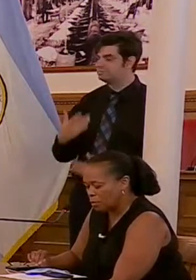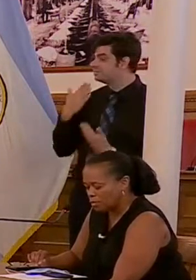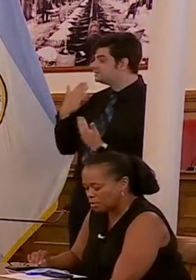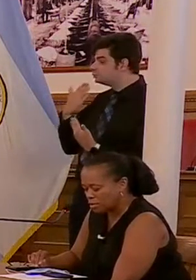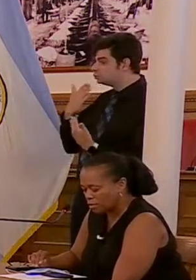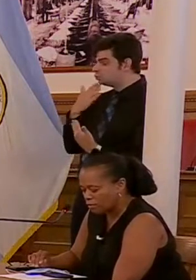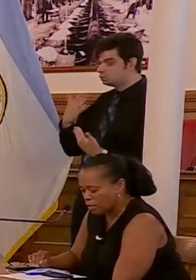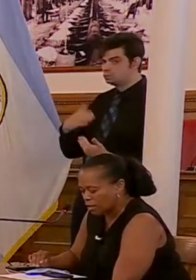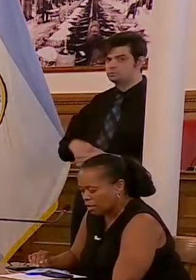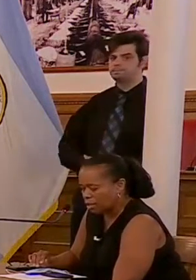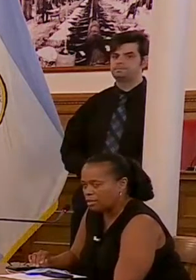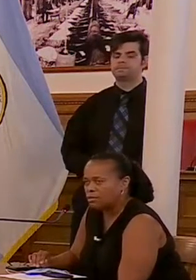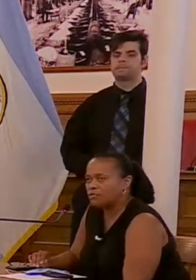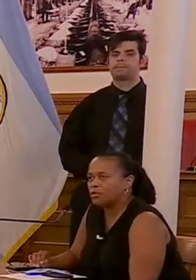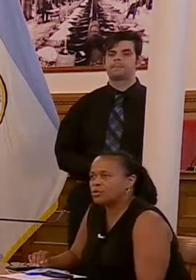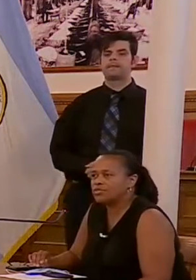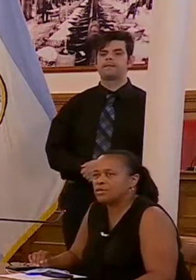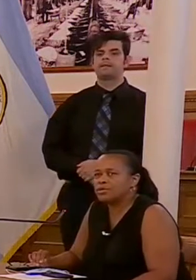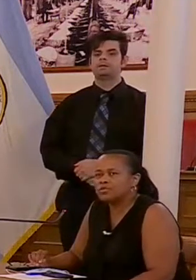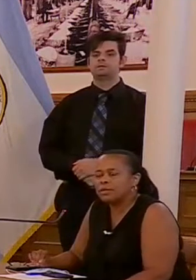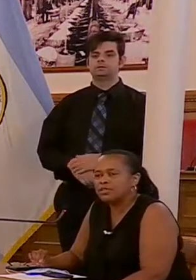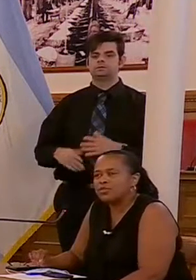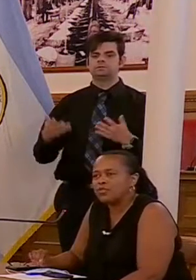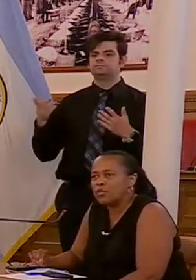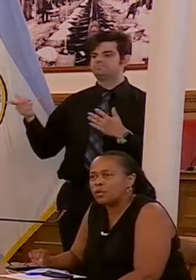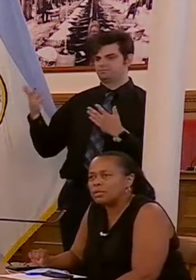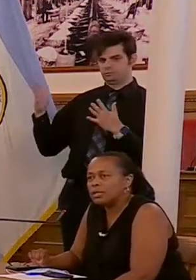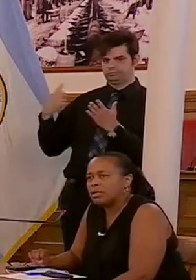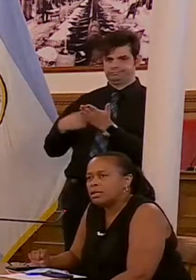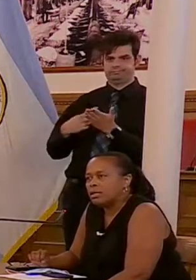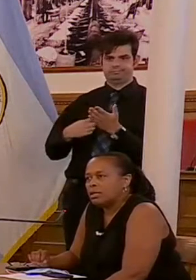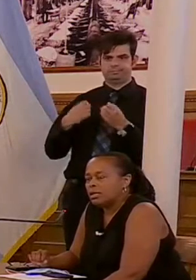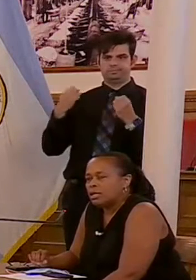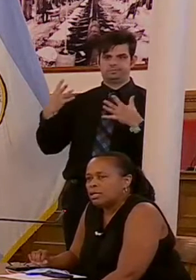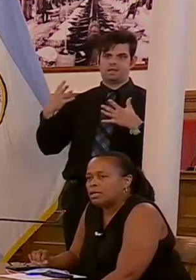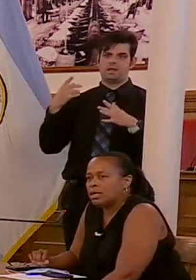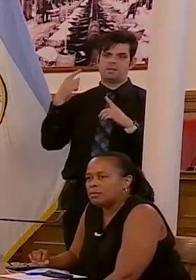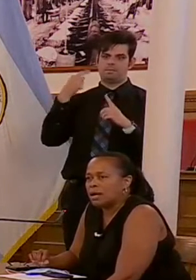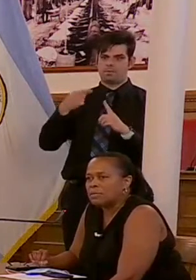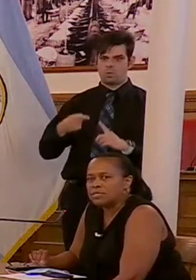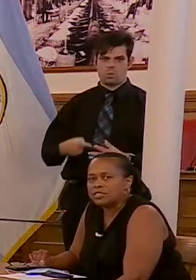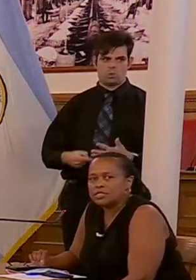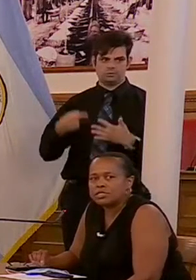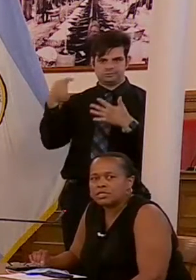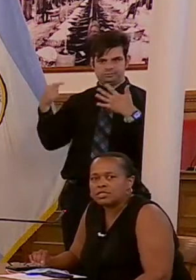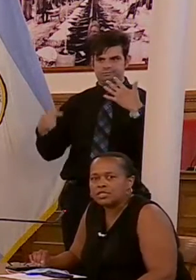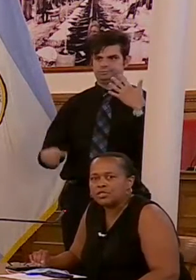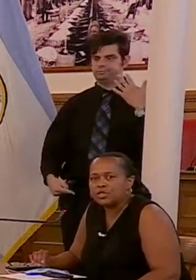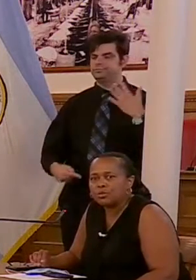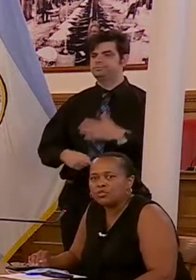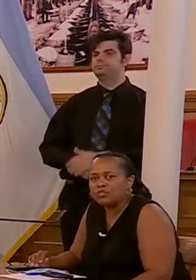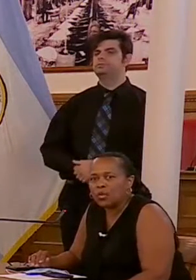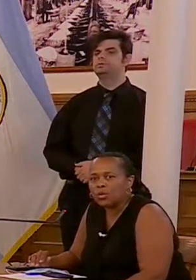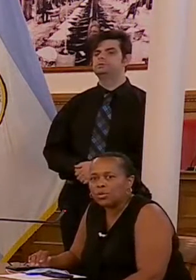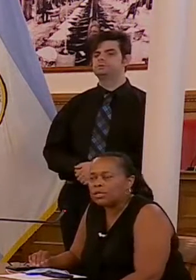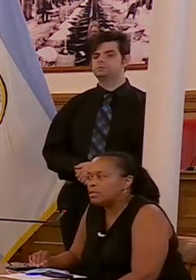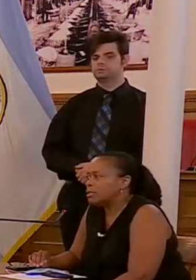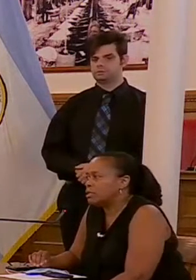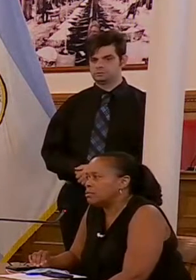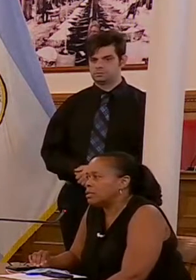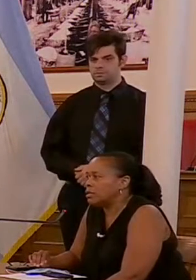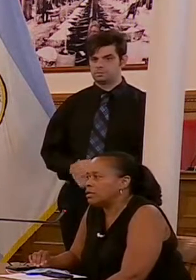of the points for Syracuse police reform and my position to continue to move it